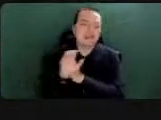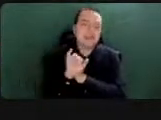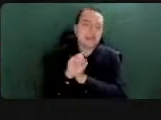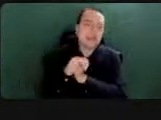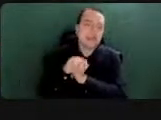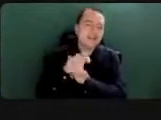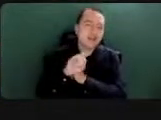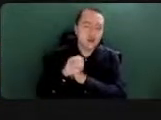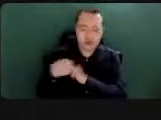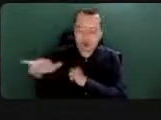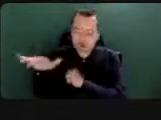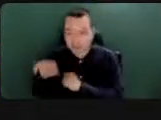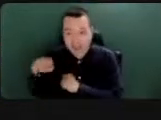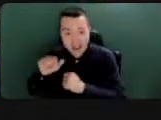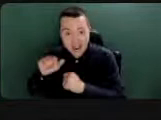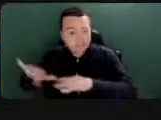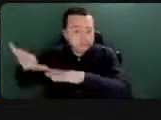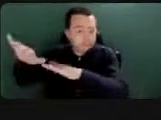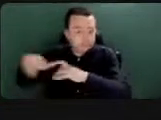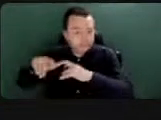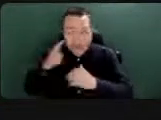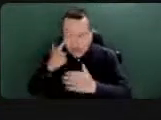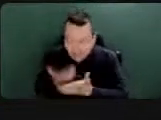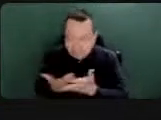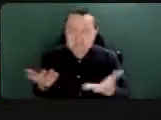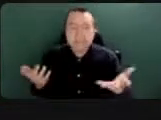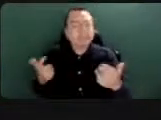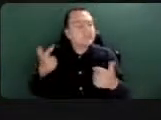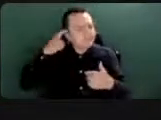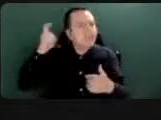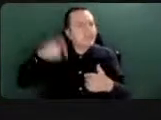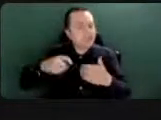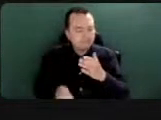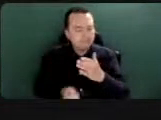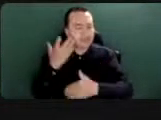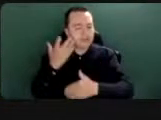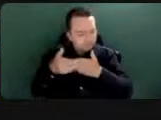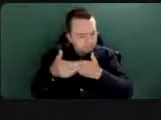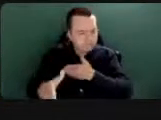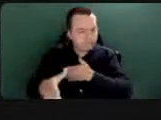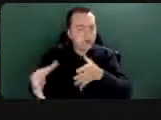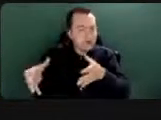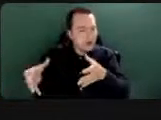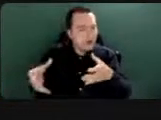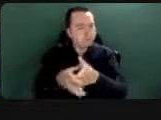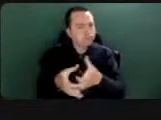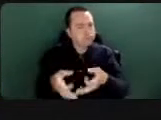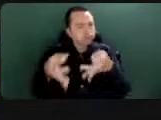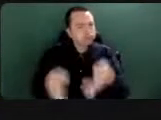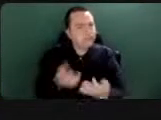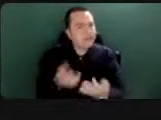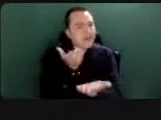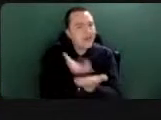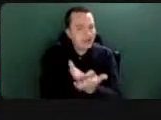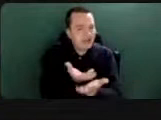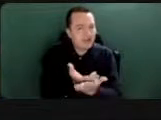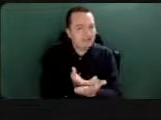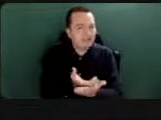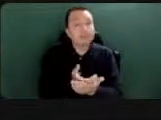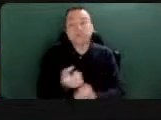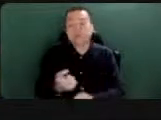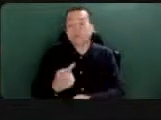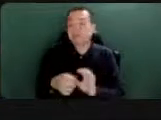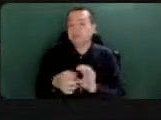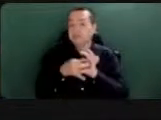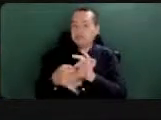charity in 2015, becoming standalone from Cochrane. And we formalized our arrangements with